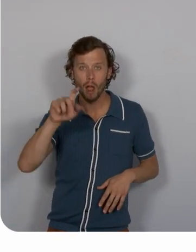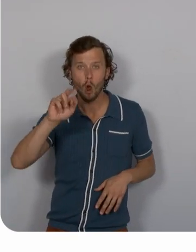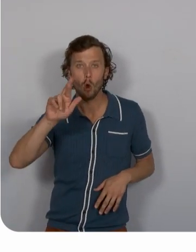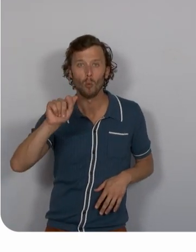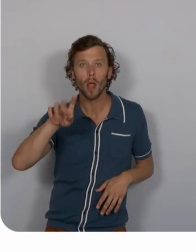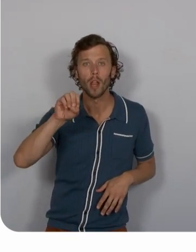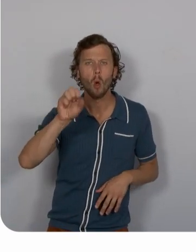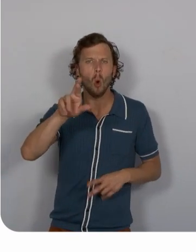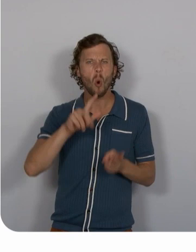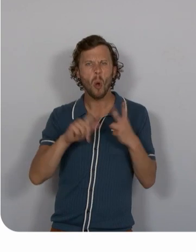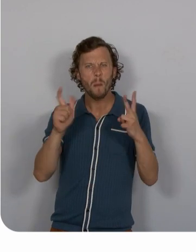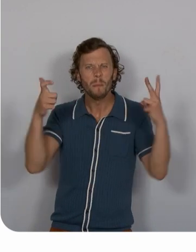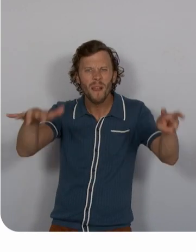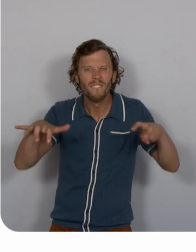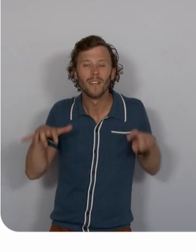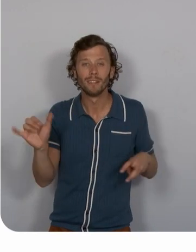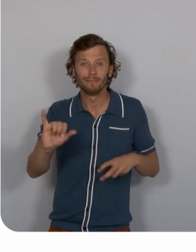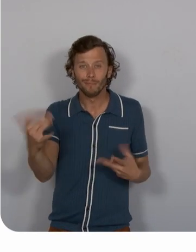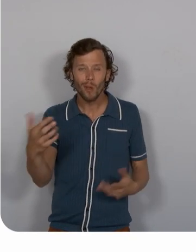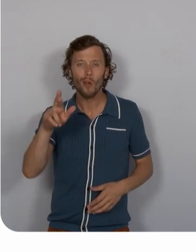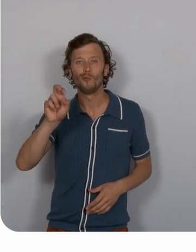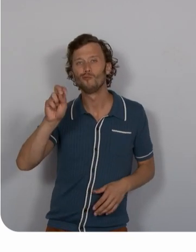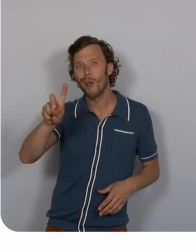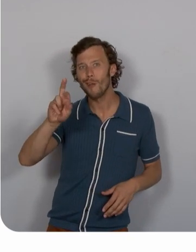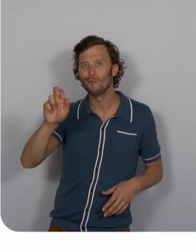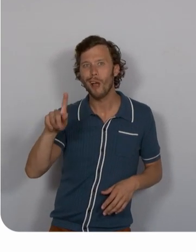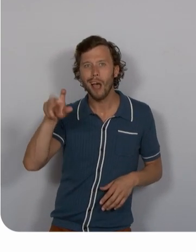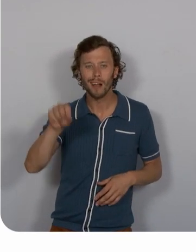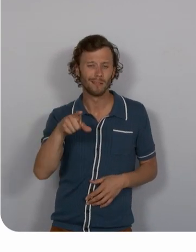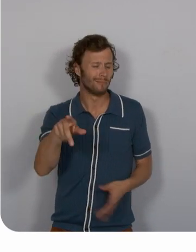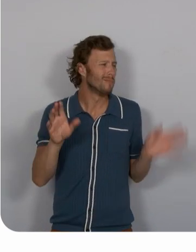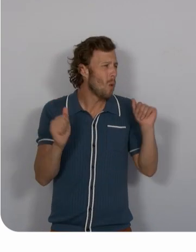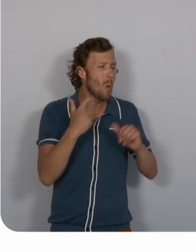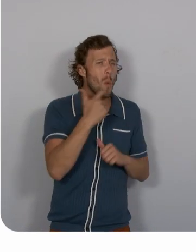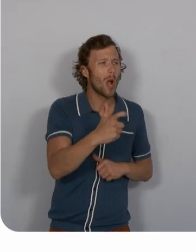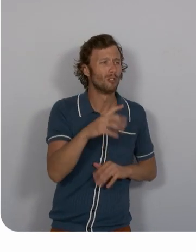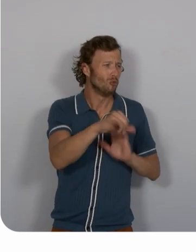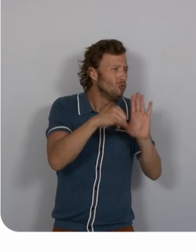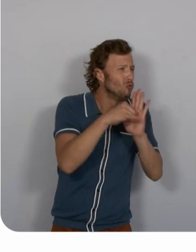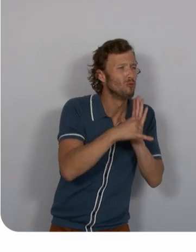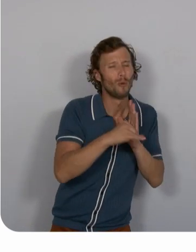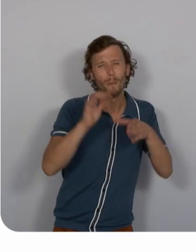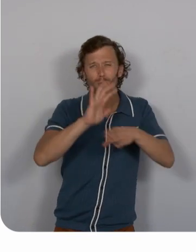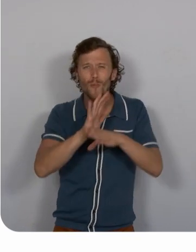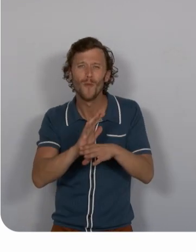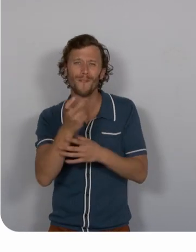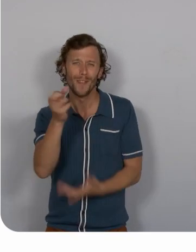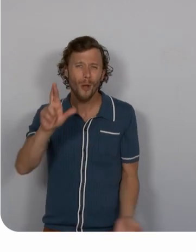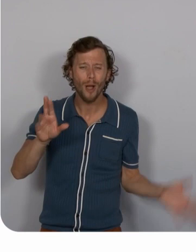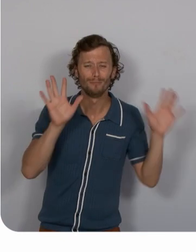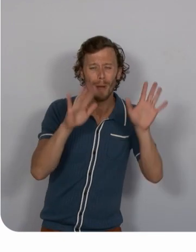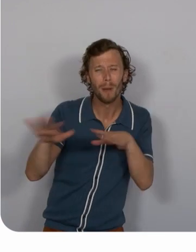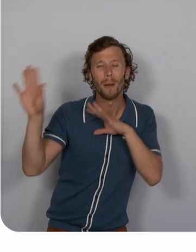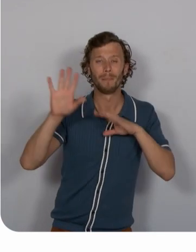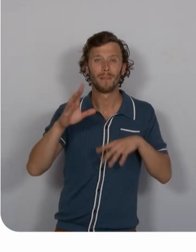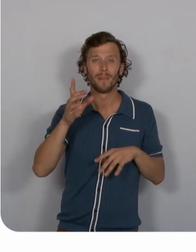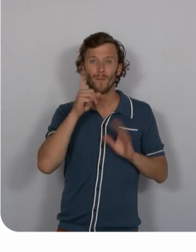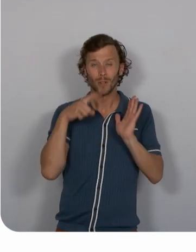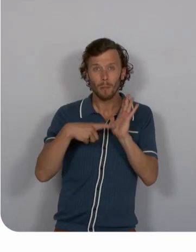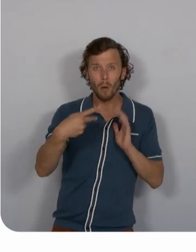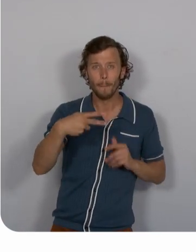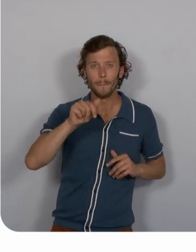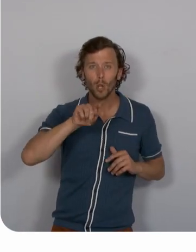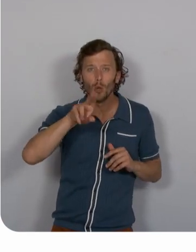videos on YouTube VR, or movies, TV, and sports from streaming apps like Peacock and Pluto TV.